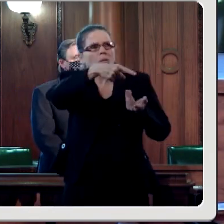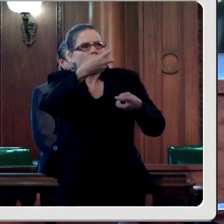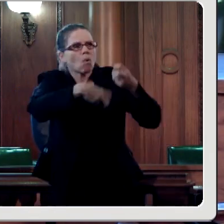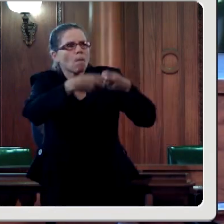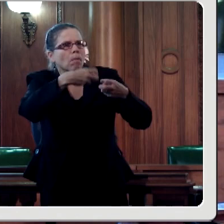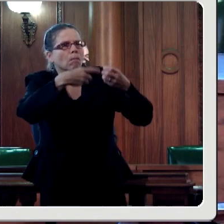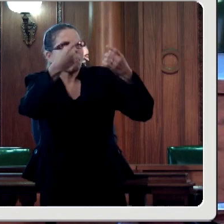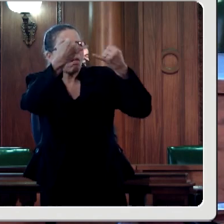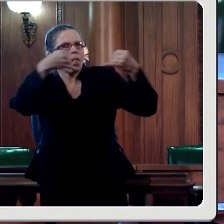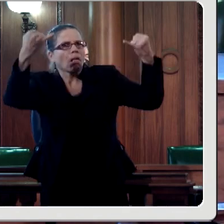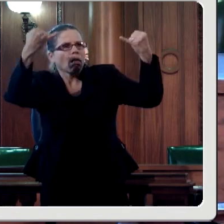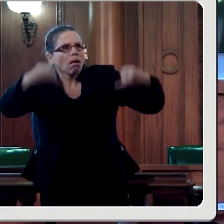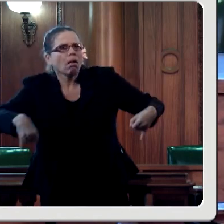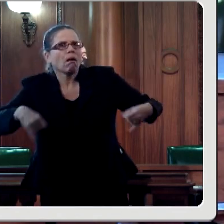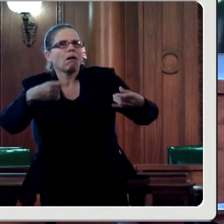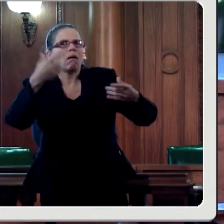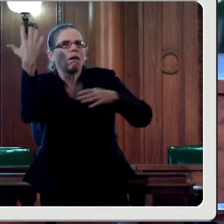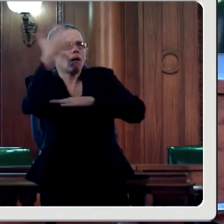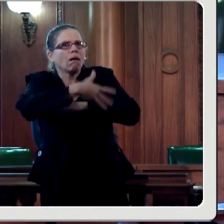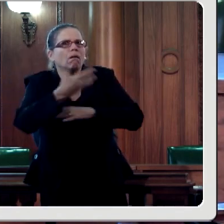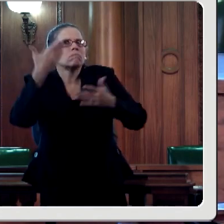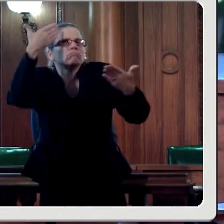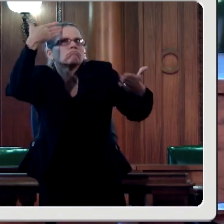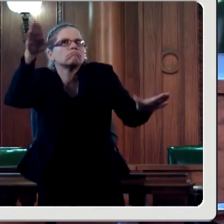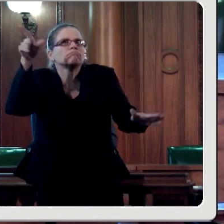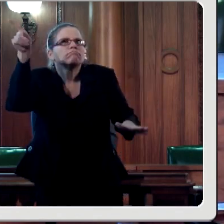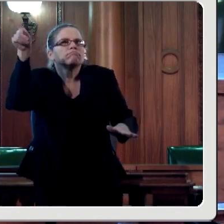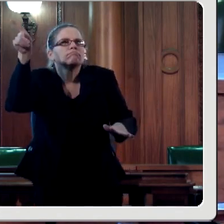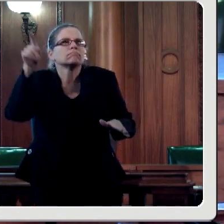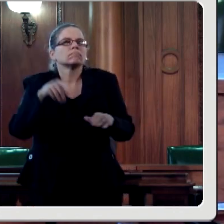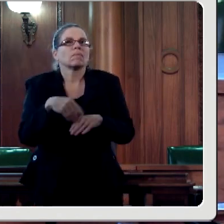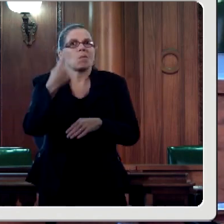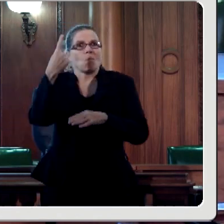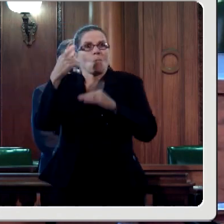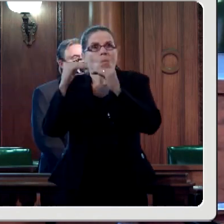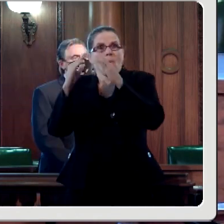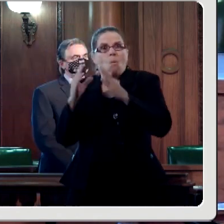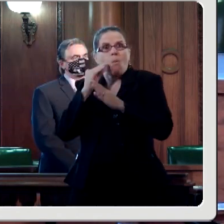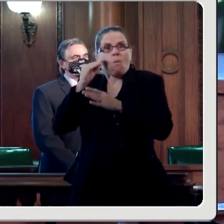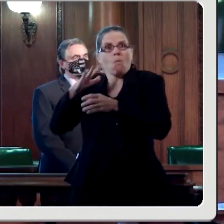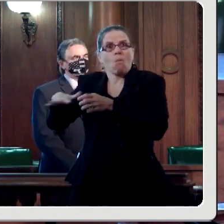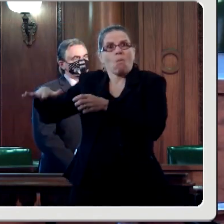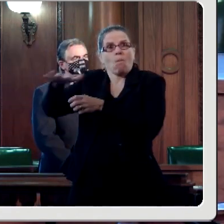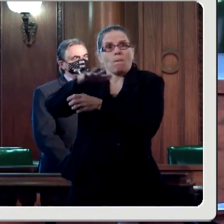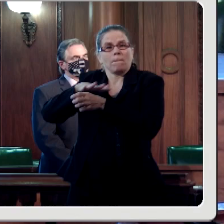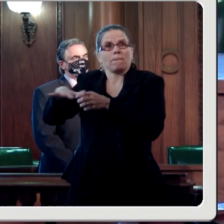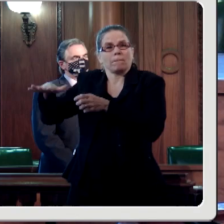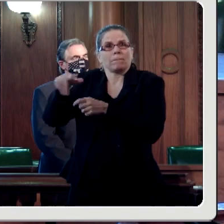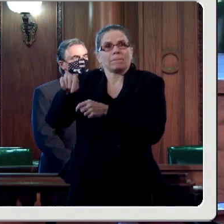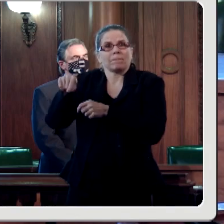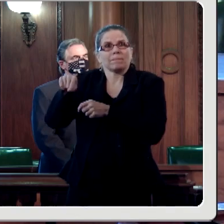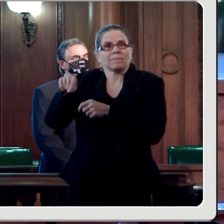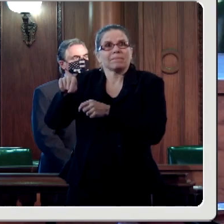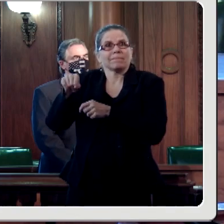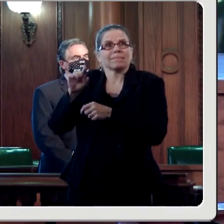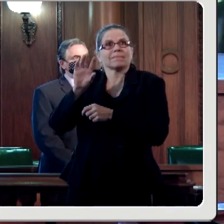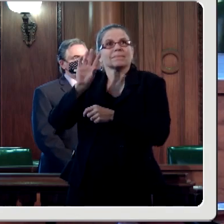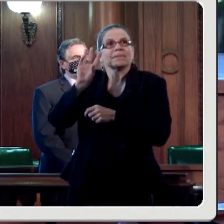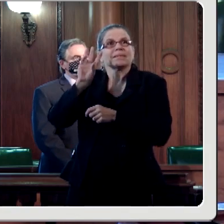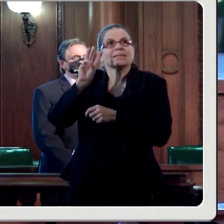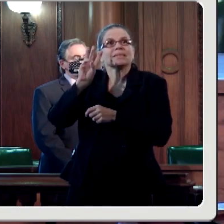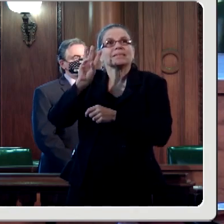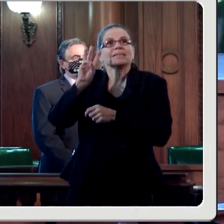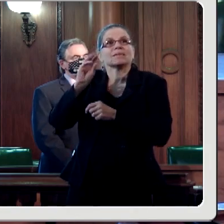An assumption was made by residents in one neighborhood. I was standing there about 8:30 at night. 6 people were out of power. Nobody had called